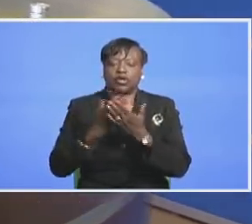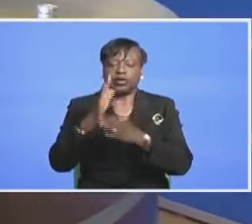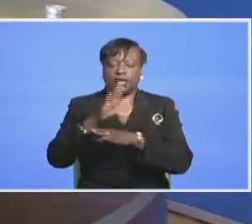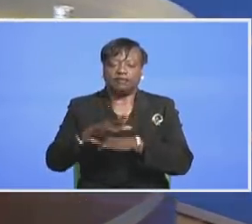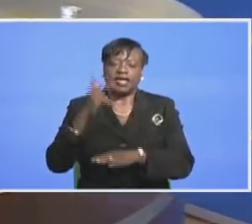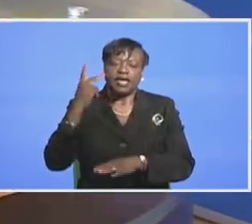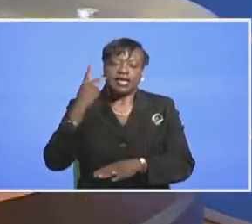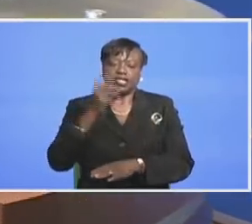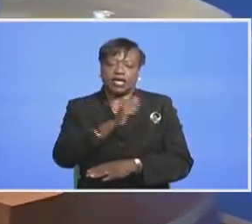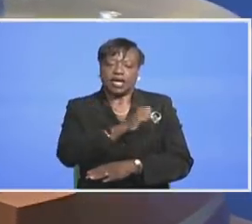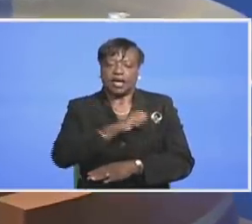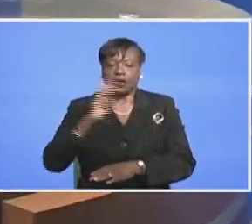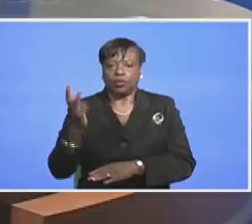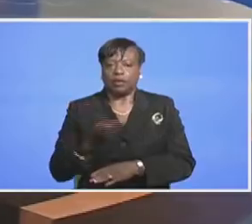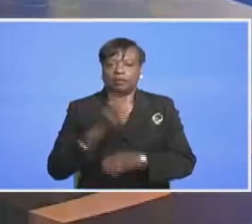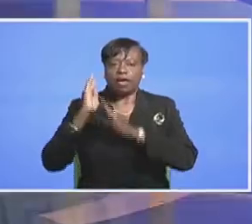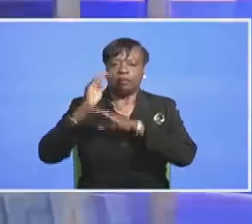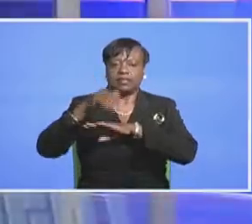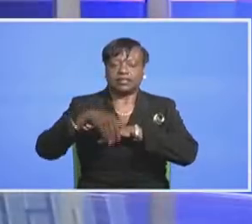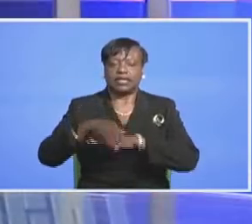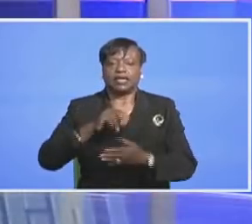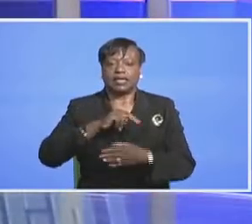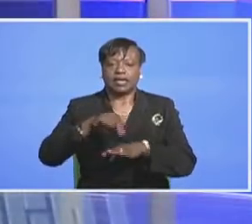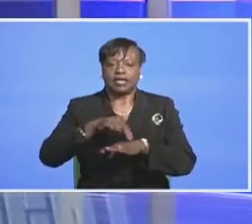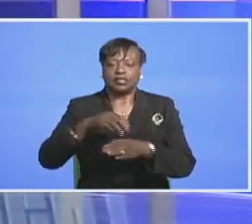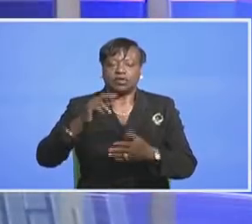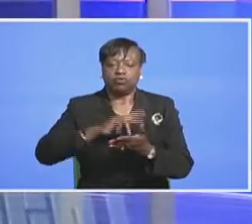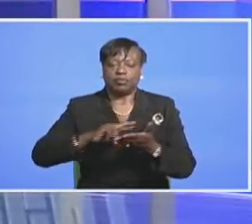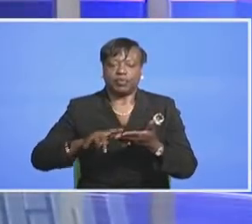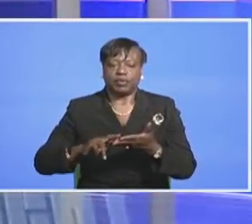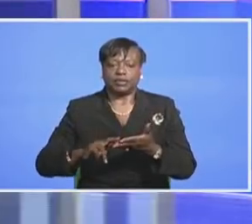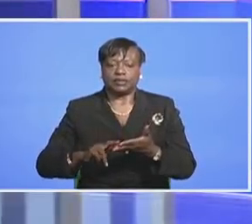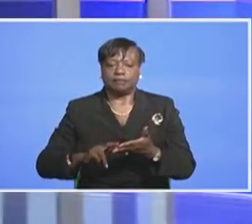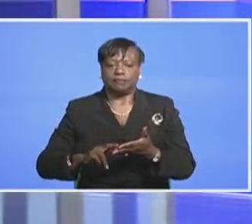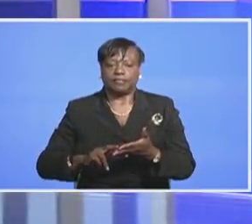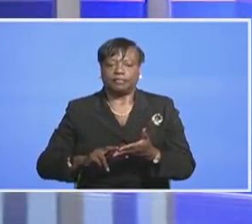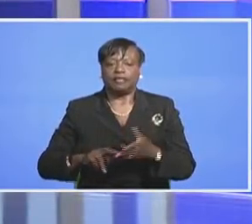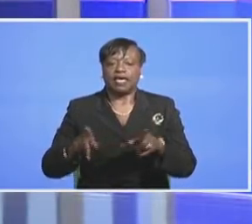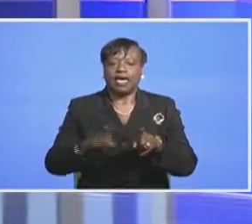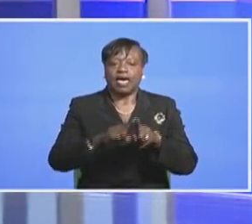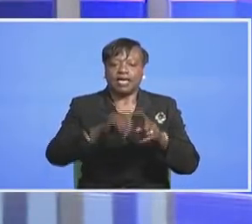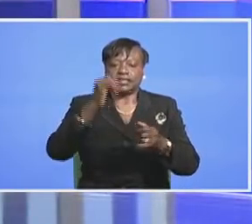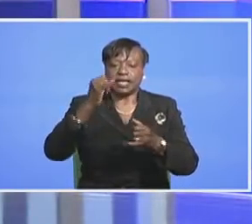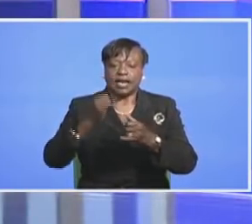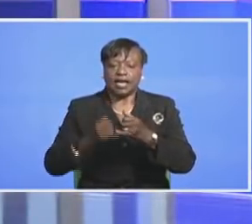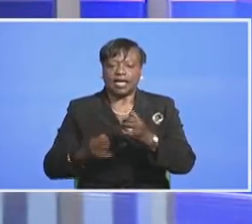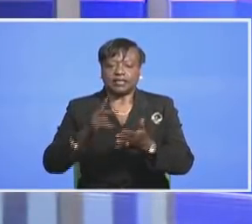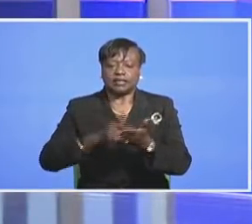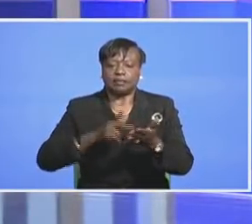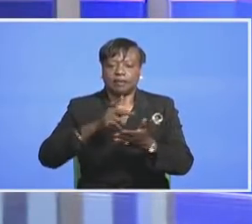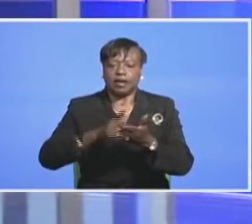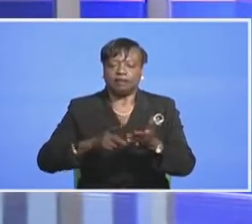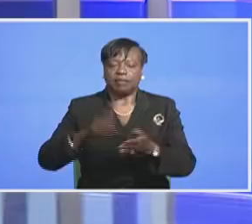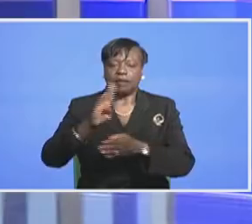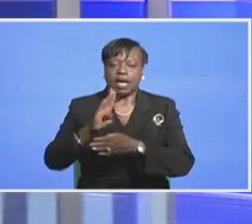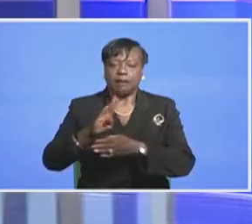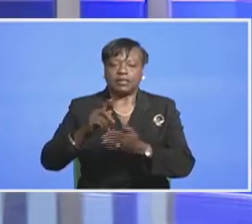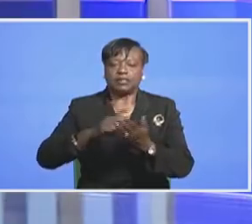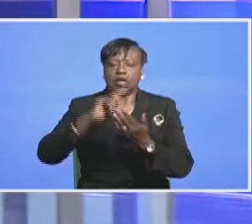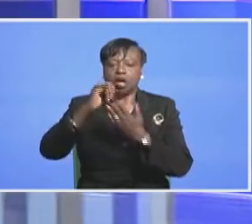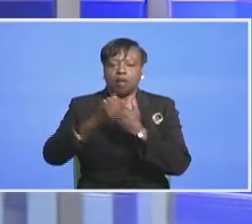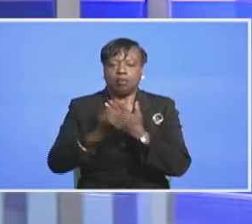to the Bahamas Tonight, the National Report. Topping the news tonight, as the final phase of the Bahamar project prepares to